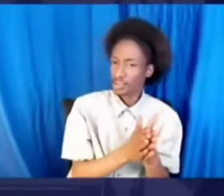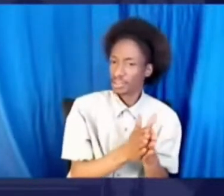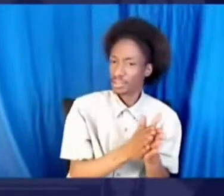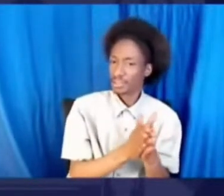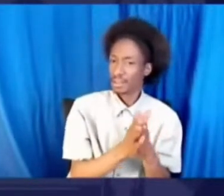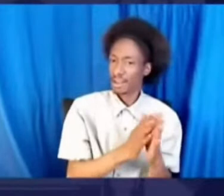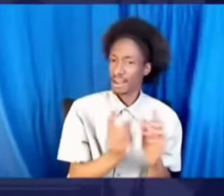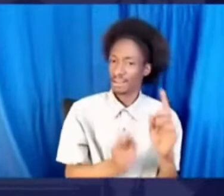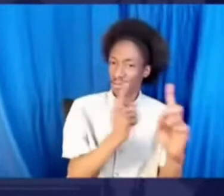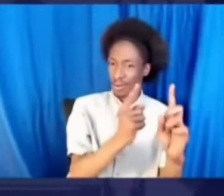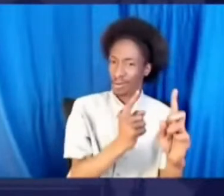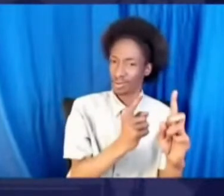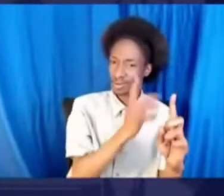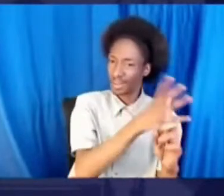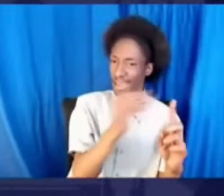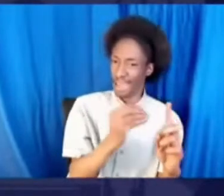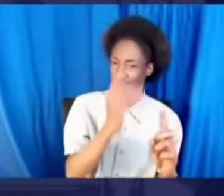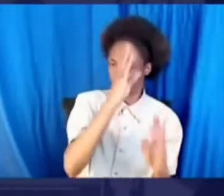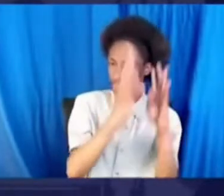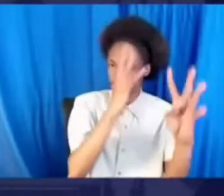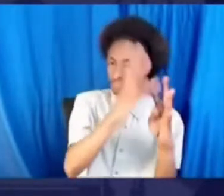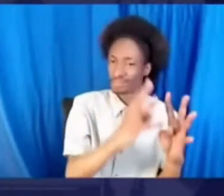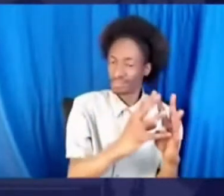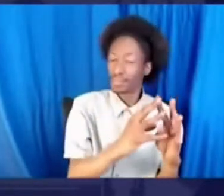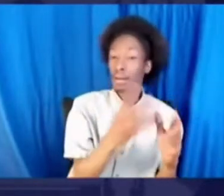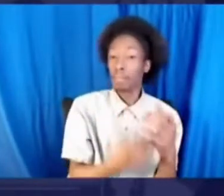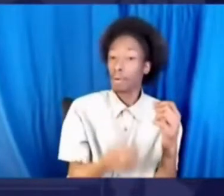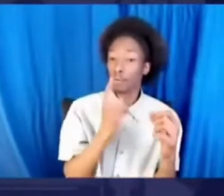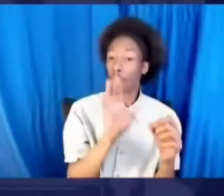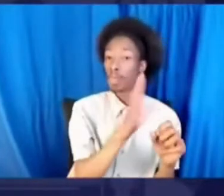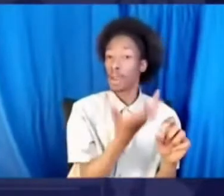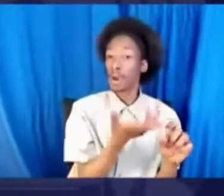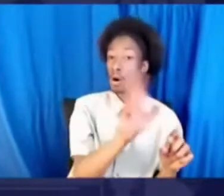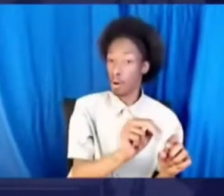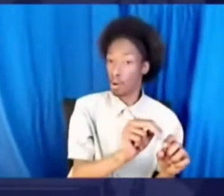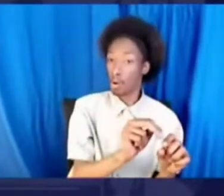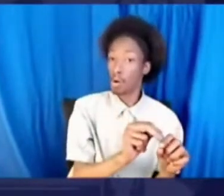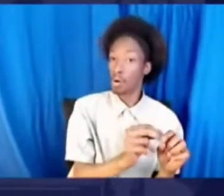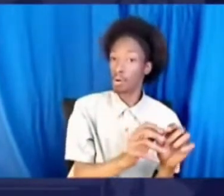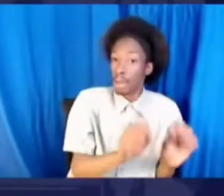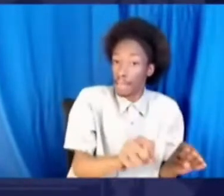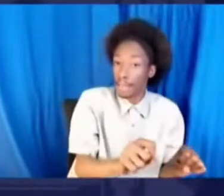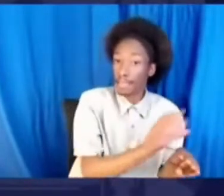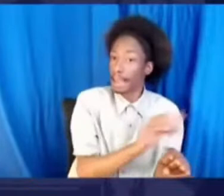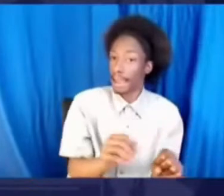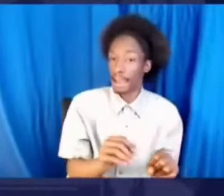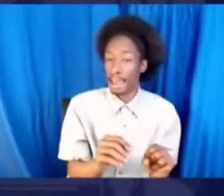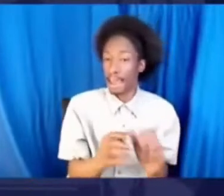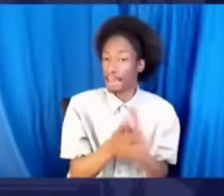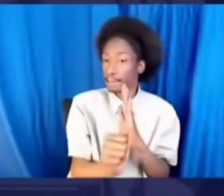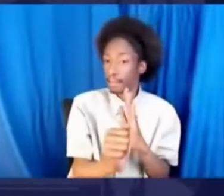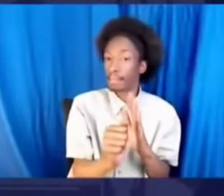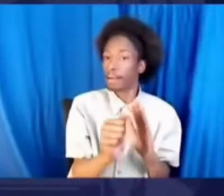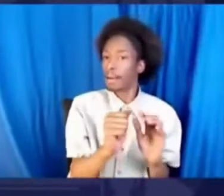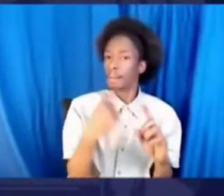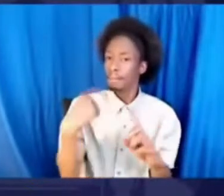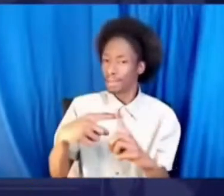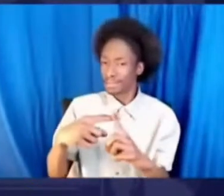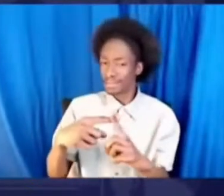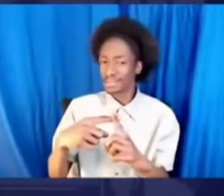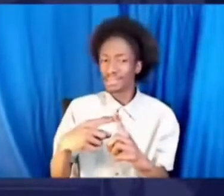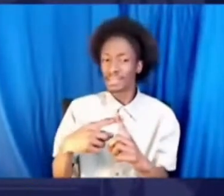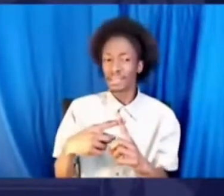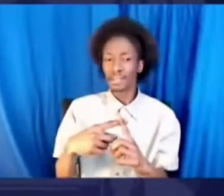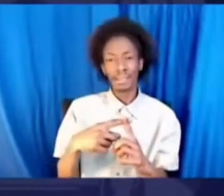and creativity, both in terms of their own aptitude and capacity, but also because they are